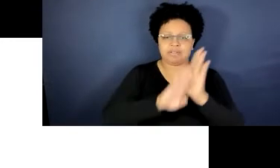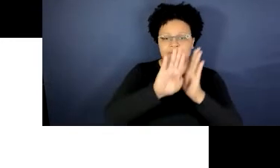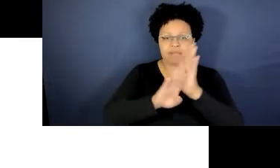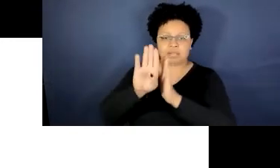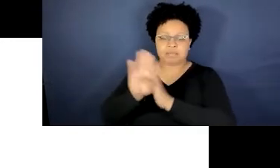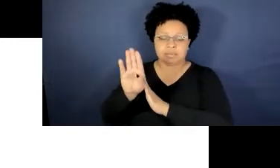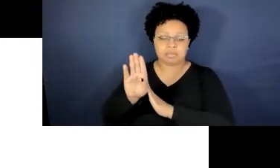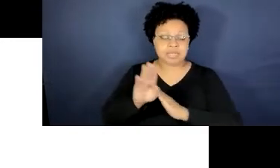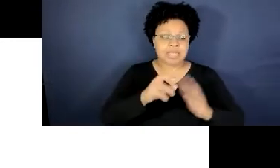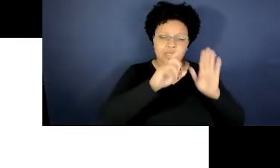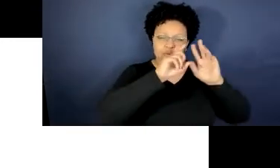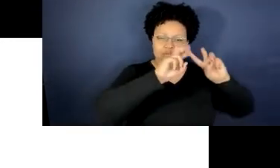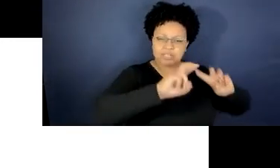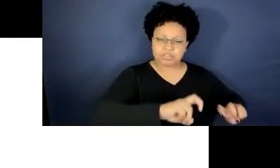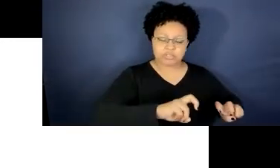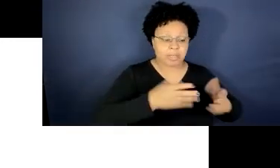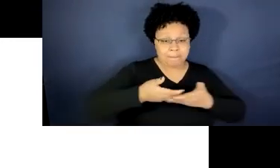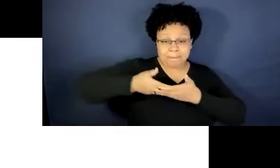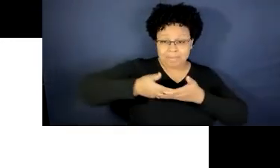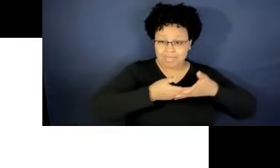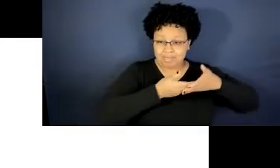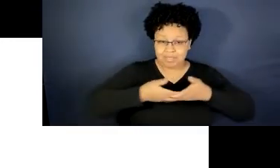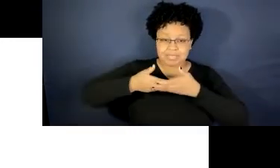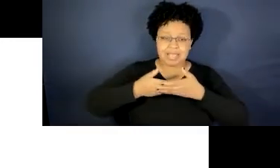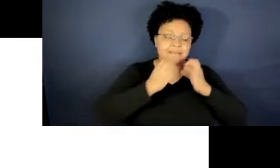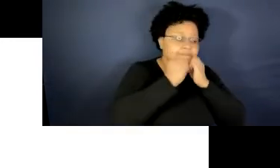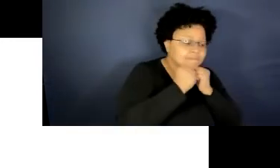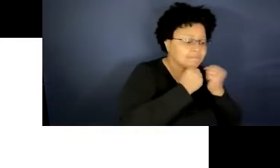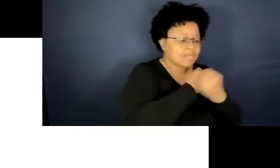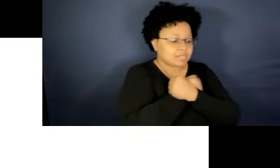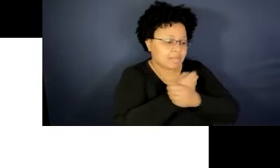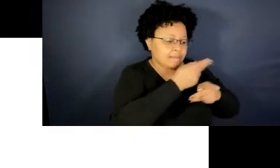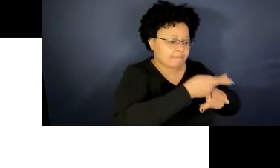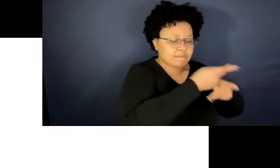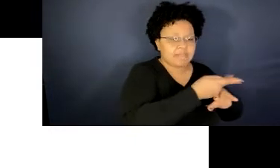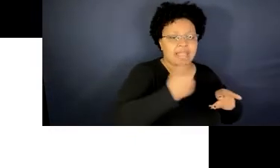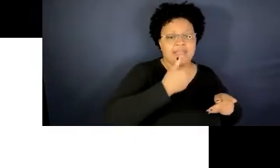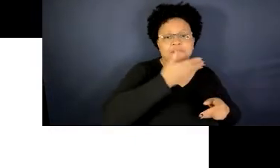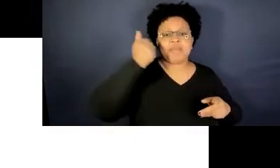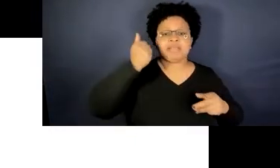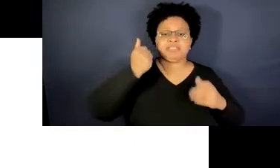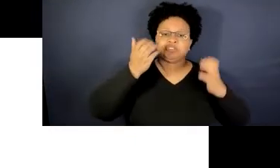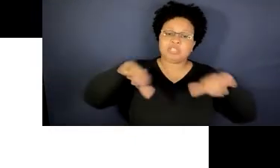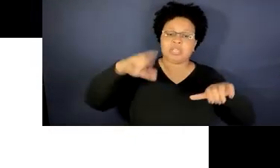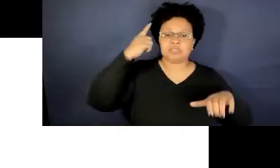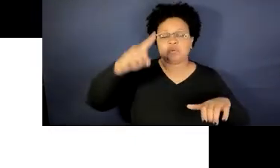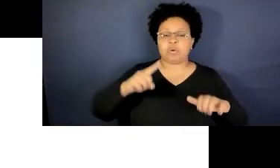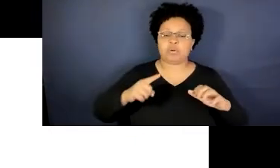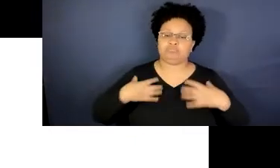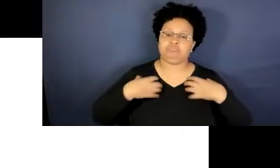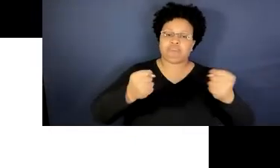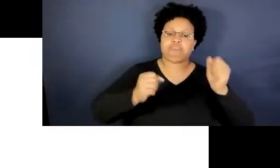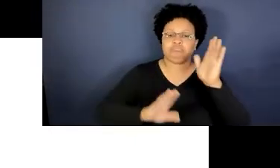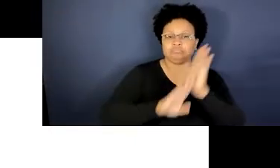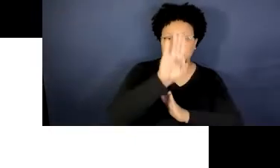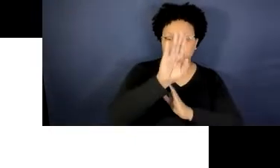babies who receive affection and nurturing from their parents have the best chance of having a healthy development.